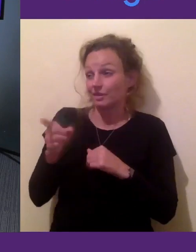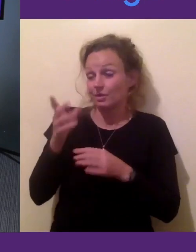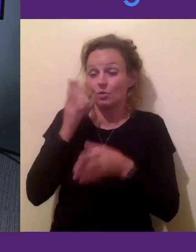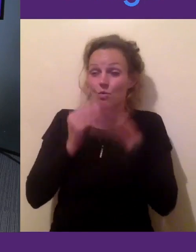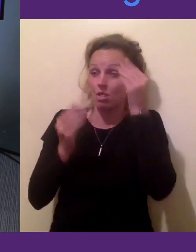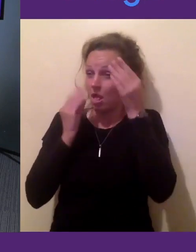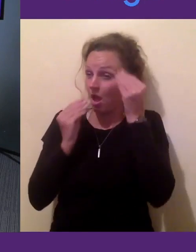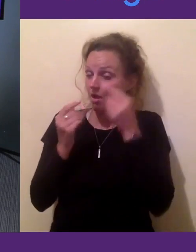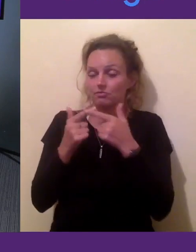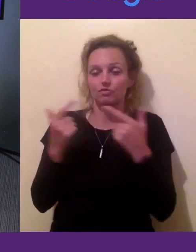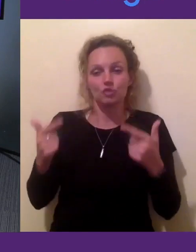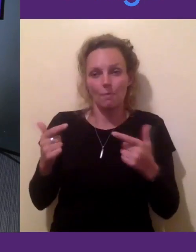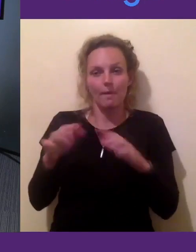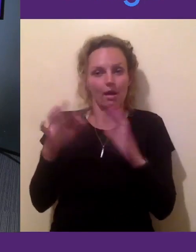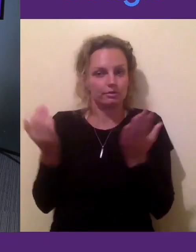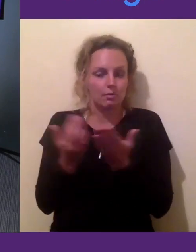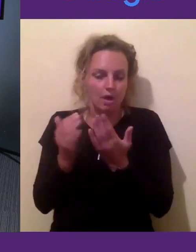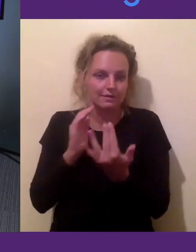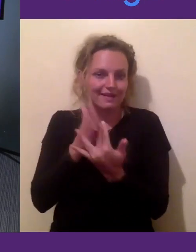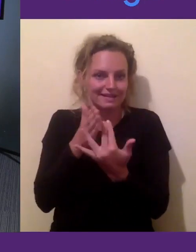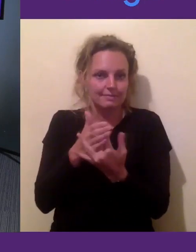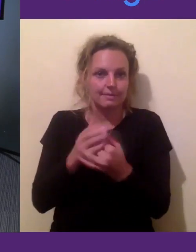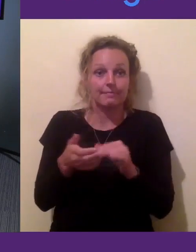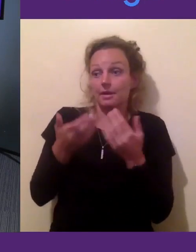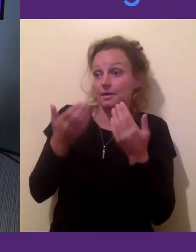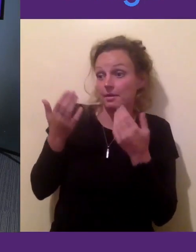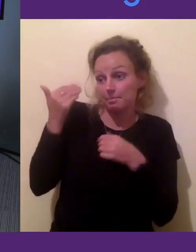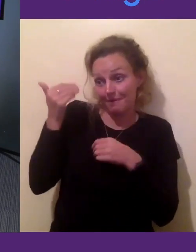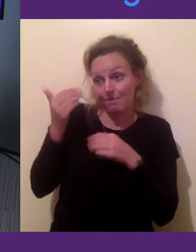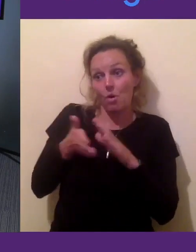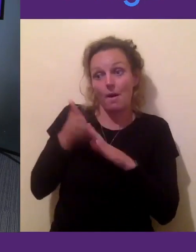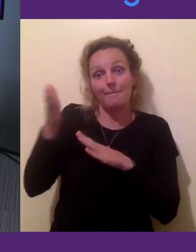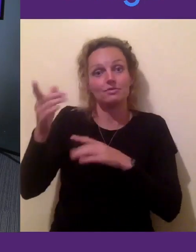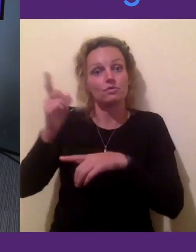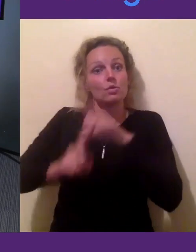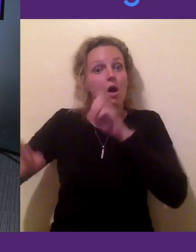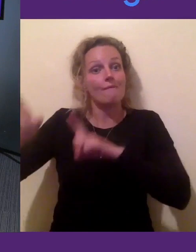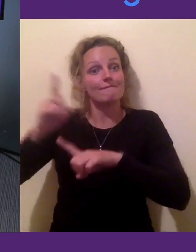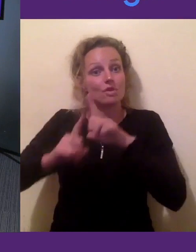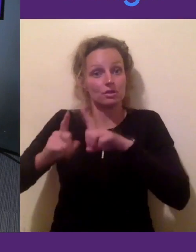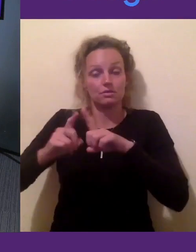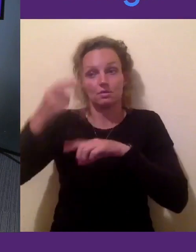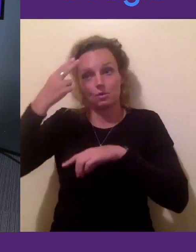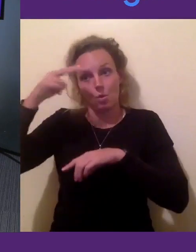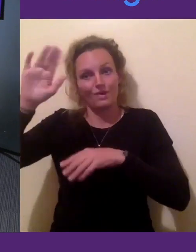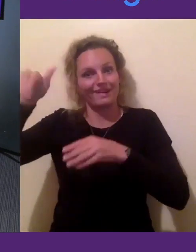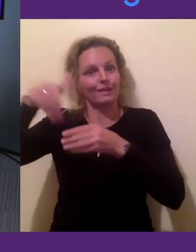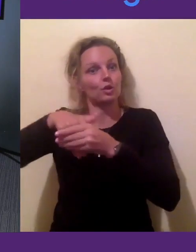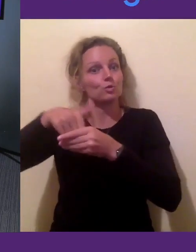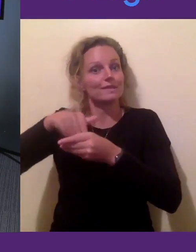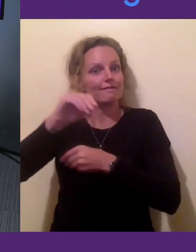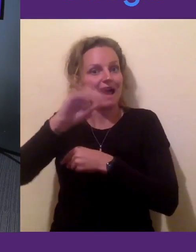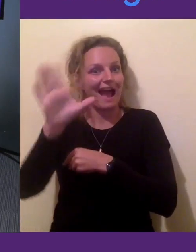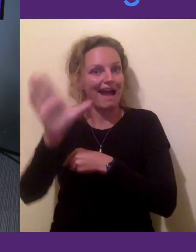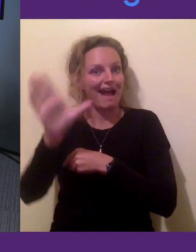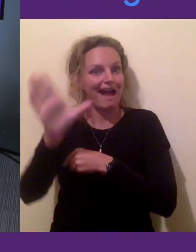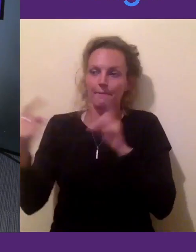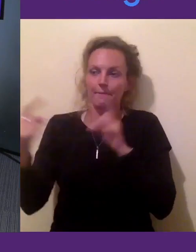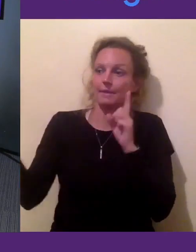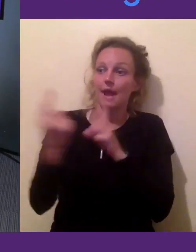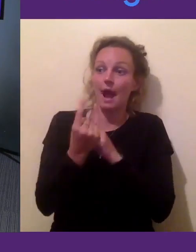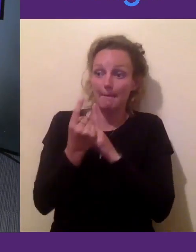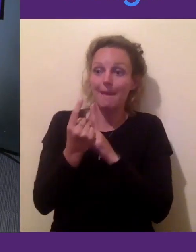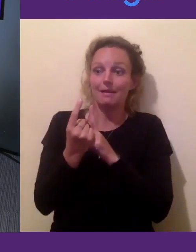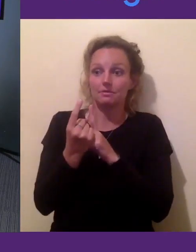was at a conference called Inclusive Africa earlier this year and met the world's first fully blind car reviewer. He's